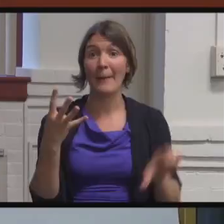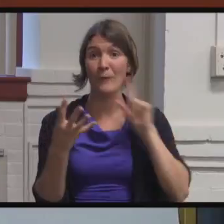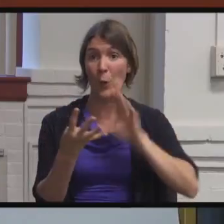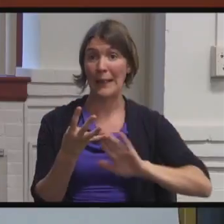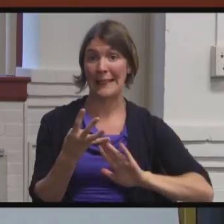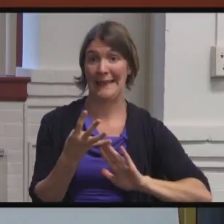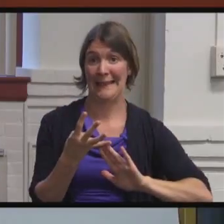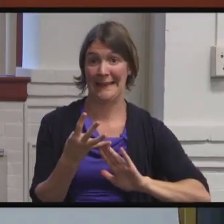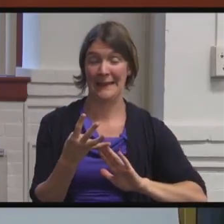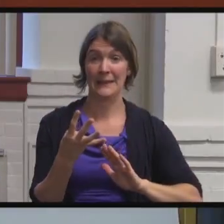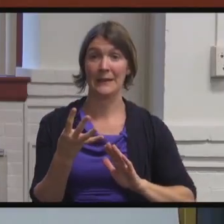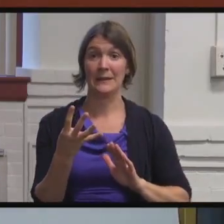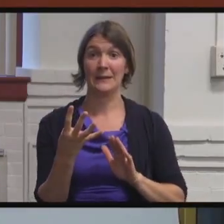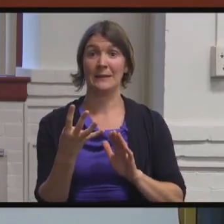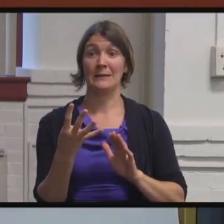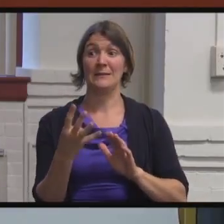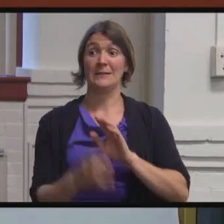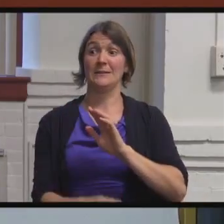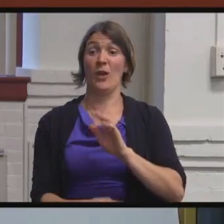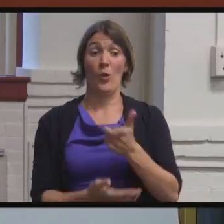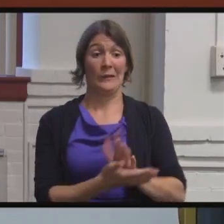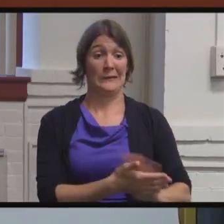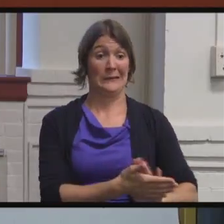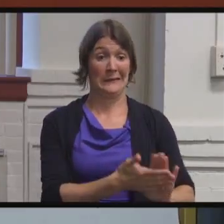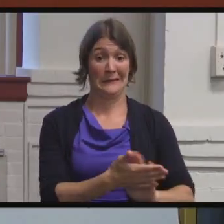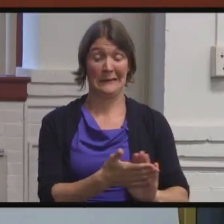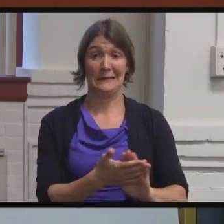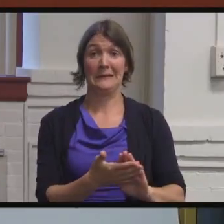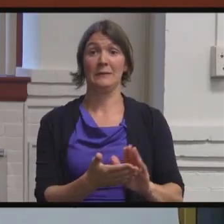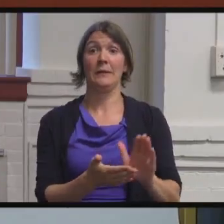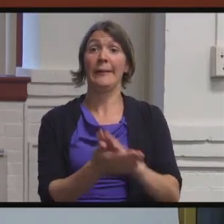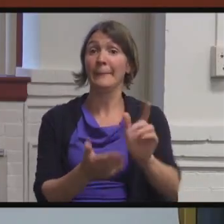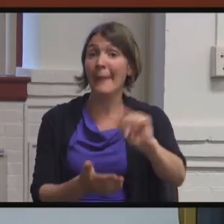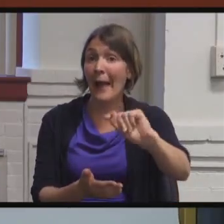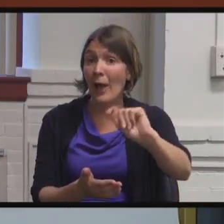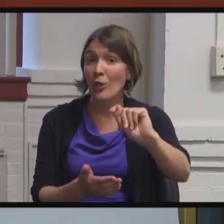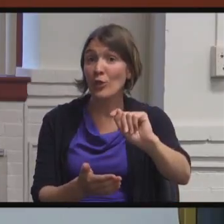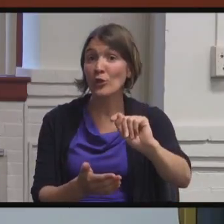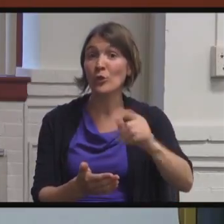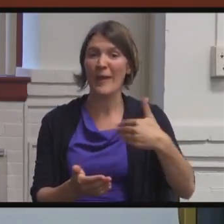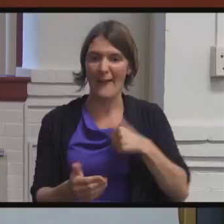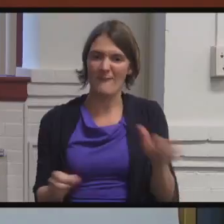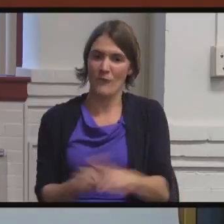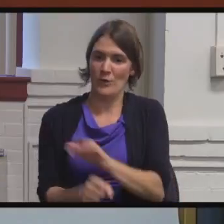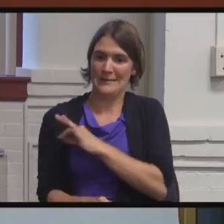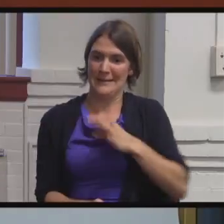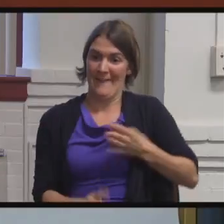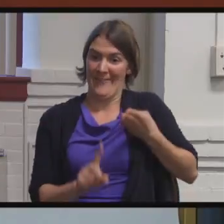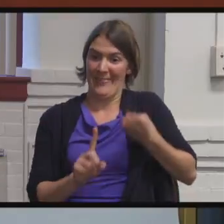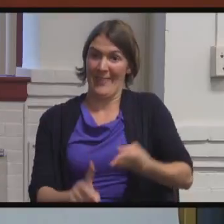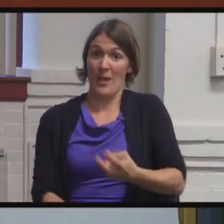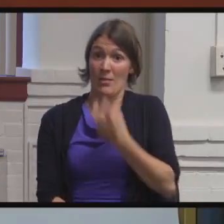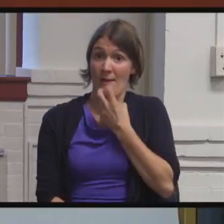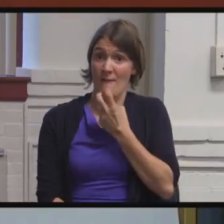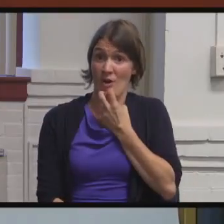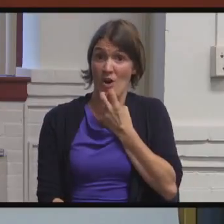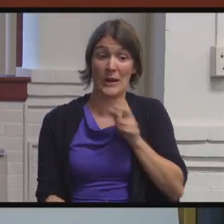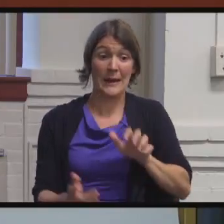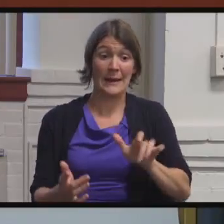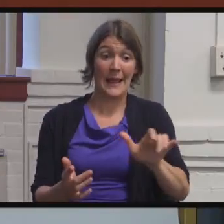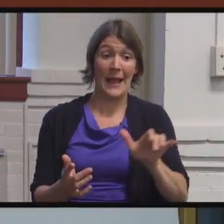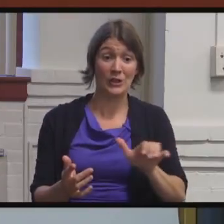needed, but that's just, cleaning the pool, cleaning the bathhouses, having a full staff of lifeguards,